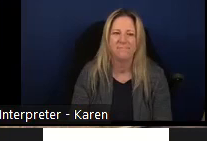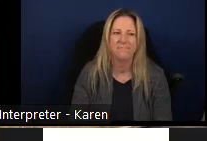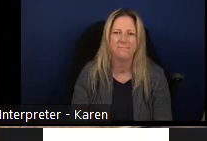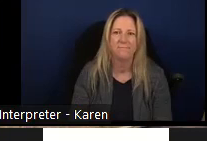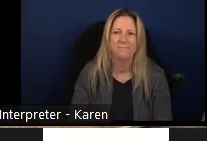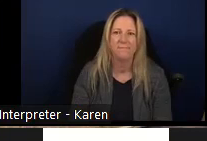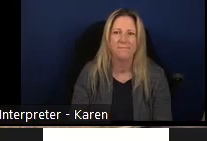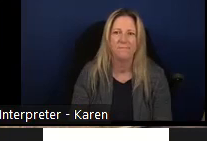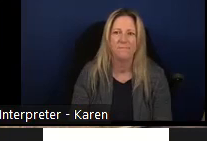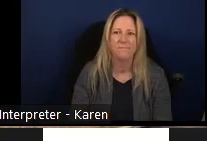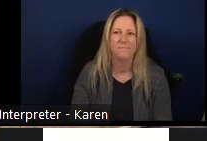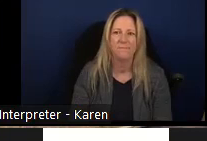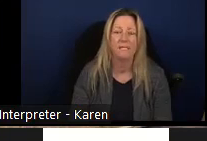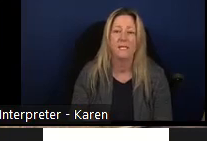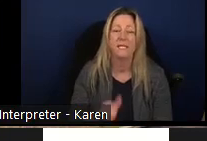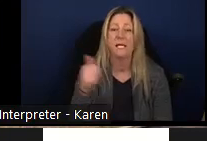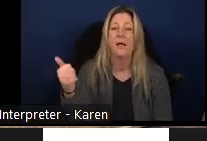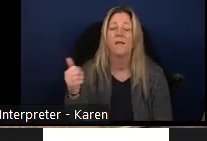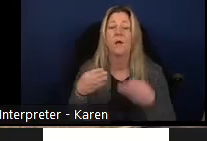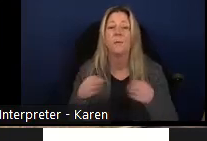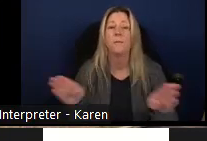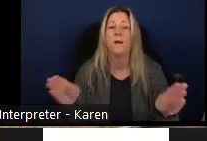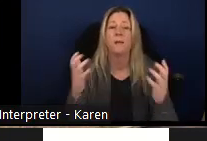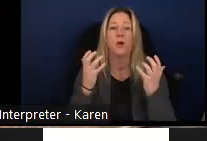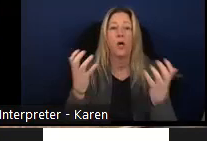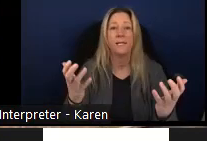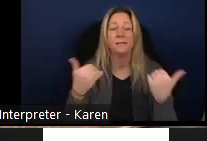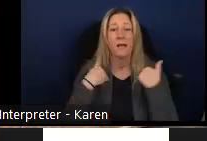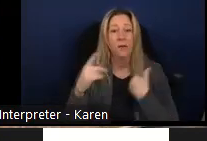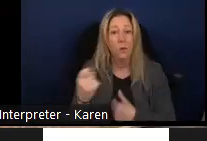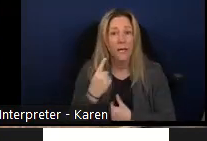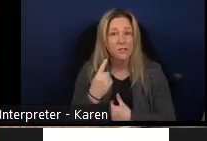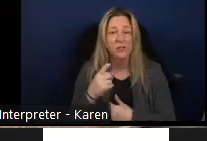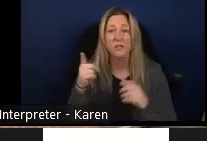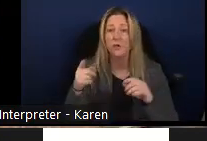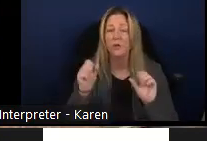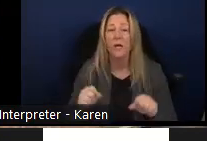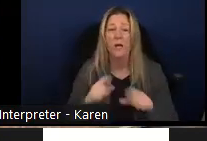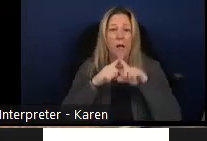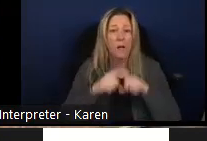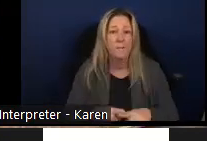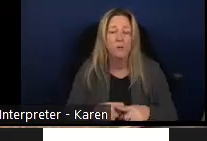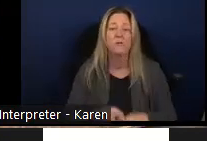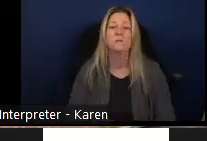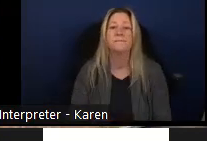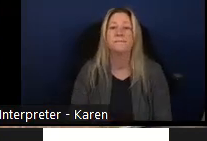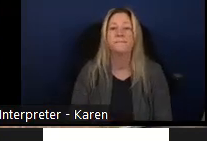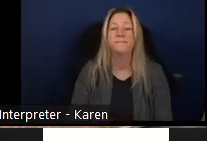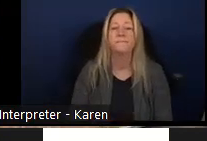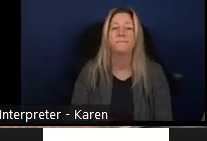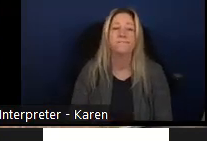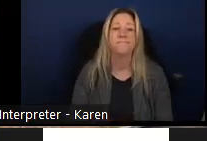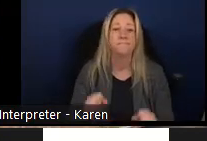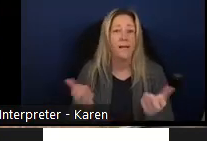If any of our other public attendees have a question, you are free to unmute yourself and ask